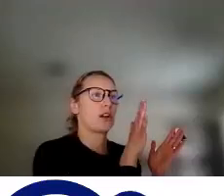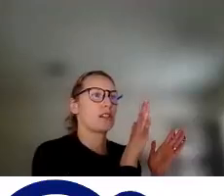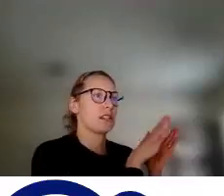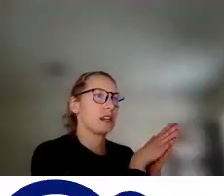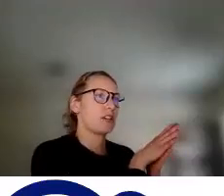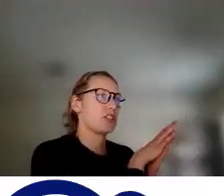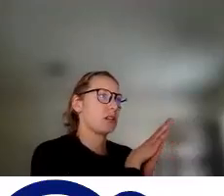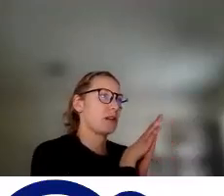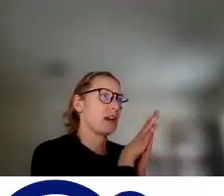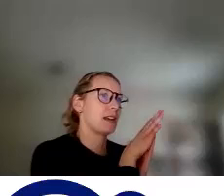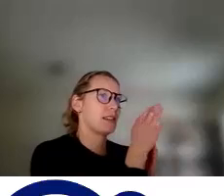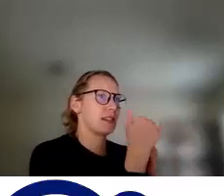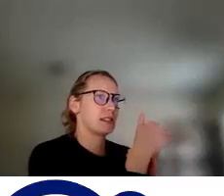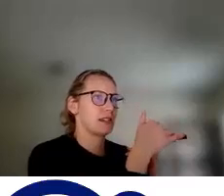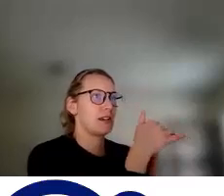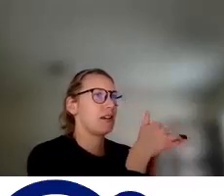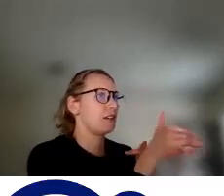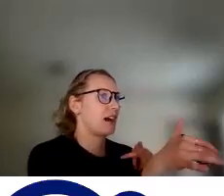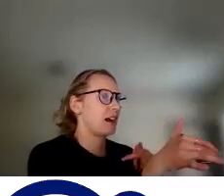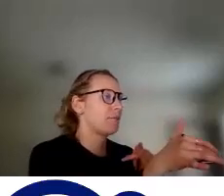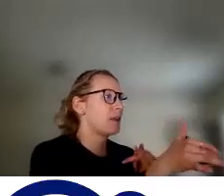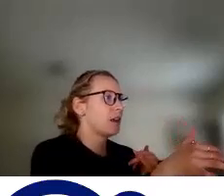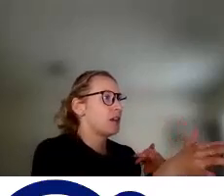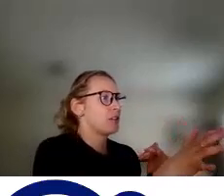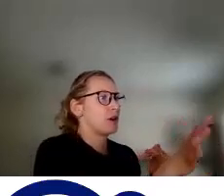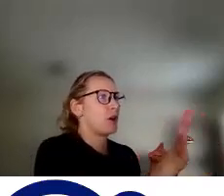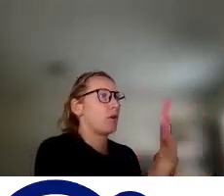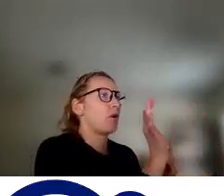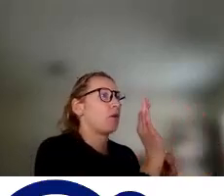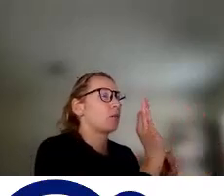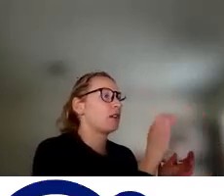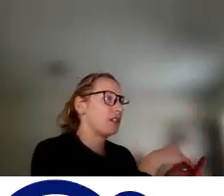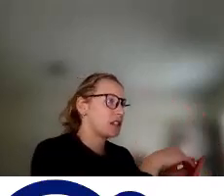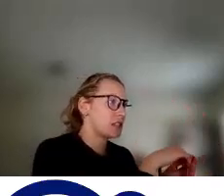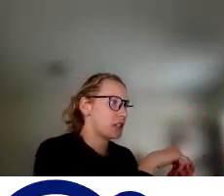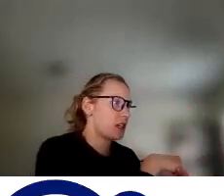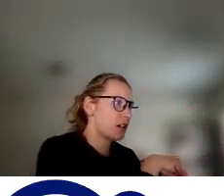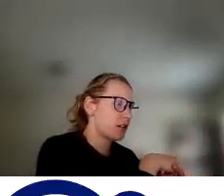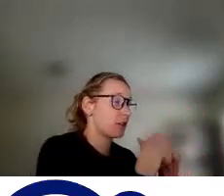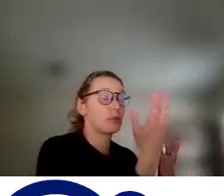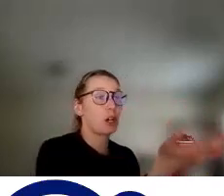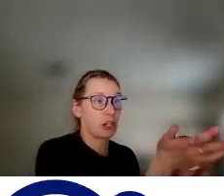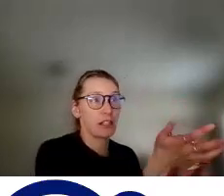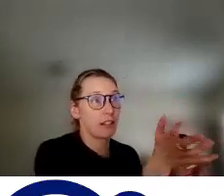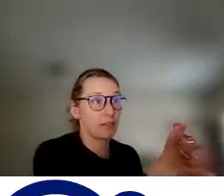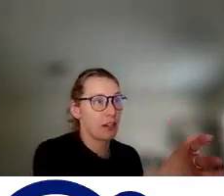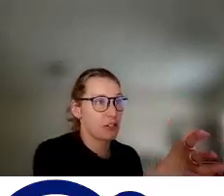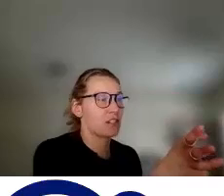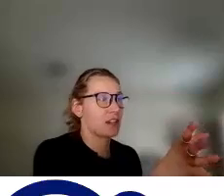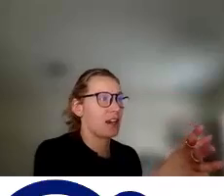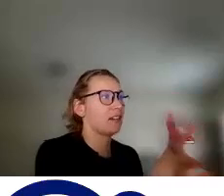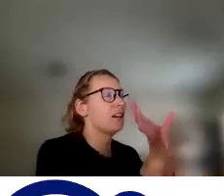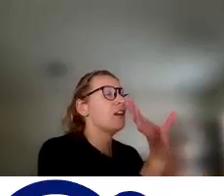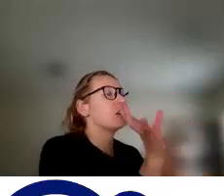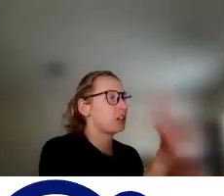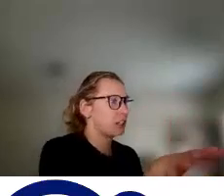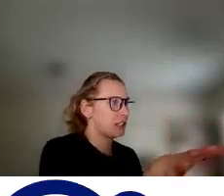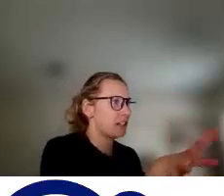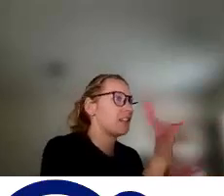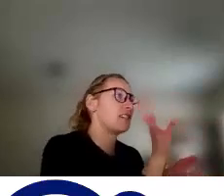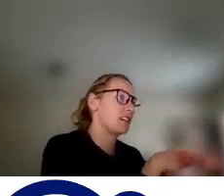requirements for CHCBS and CLLI. So previously, or currently, I should